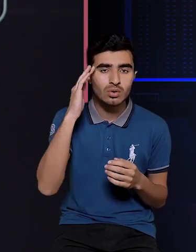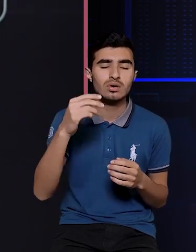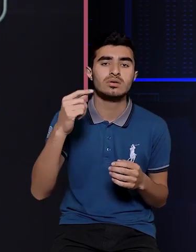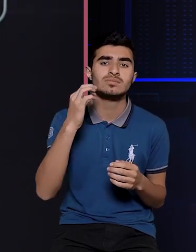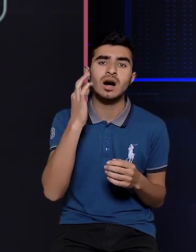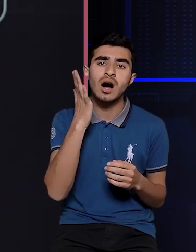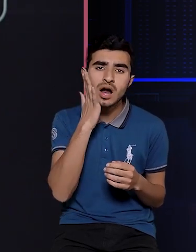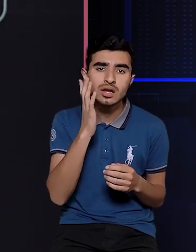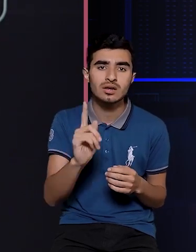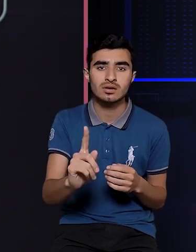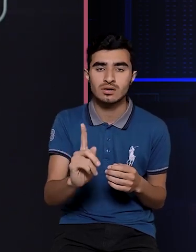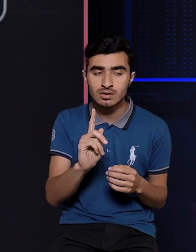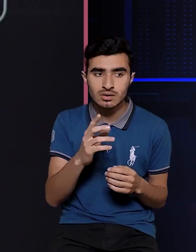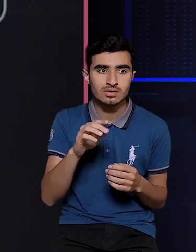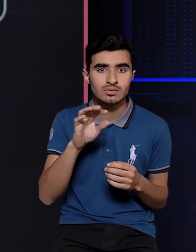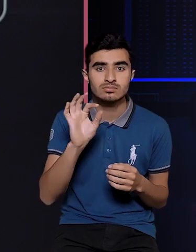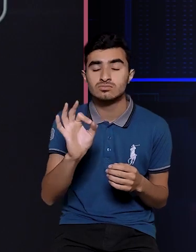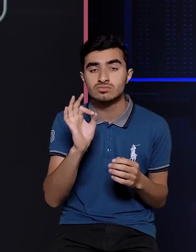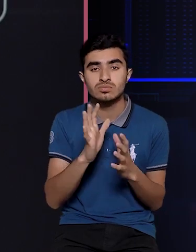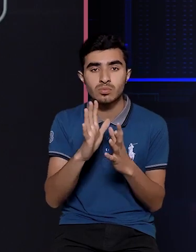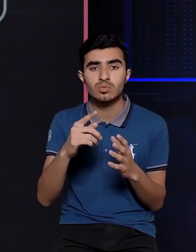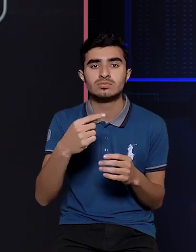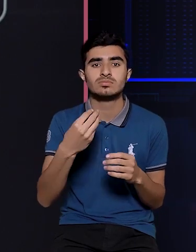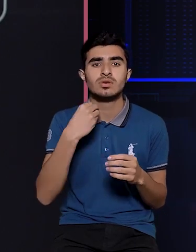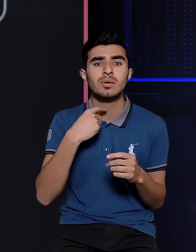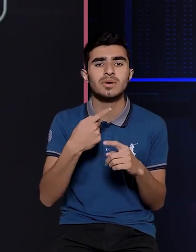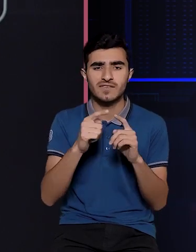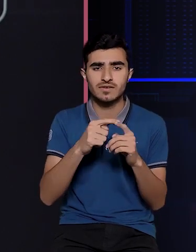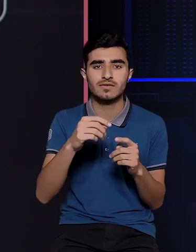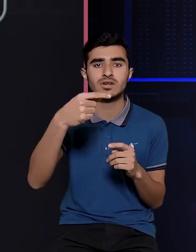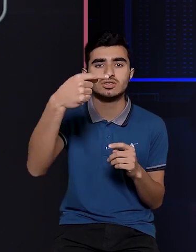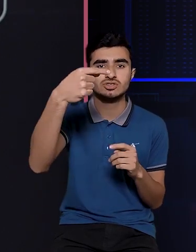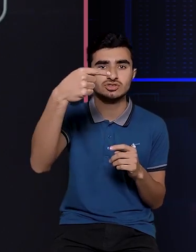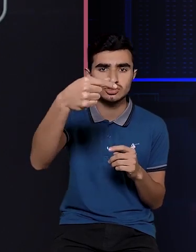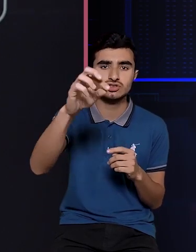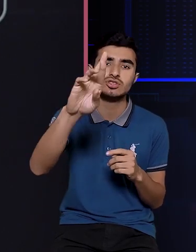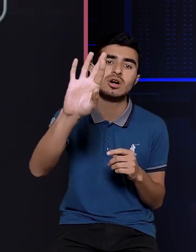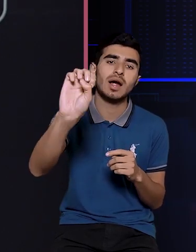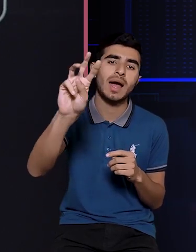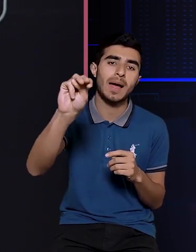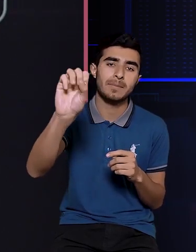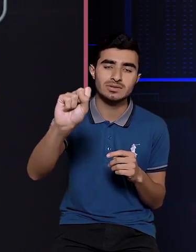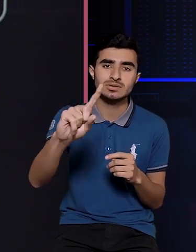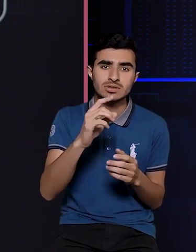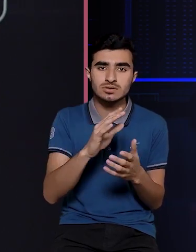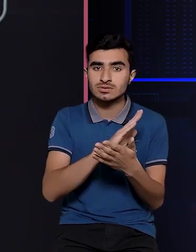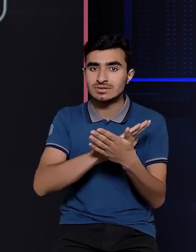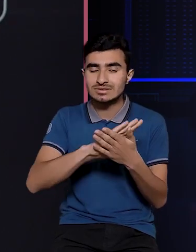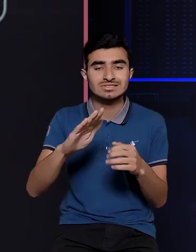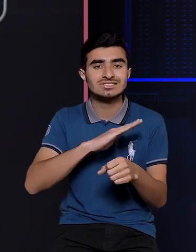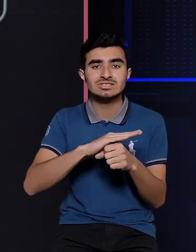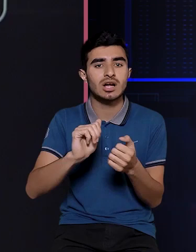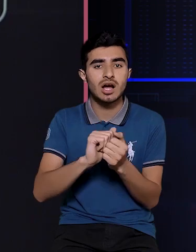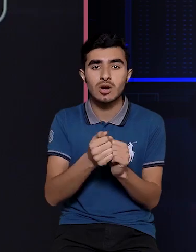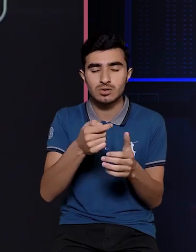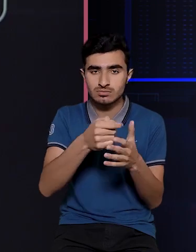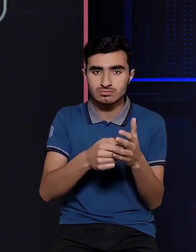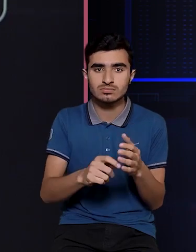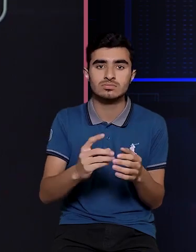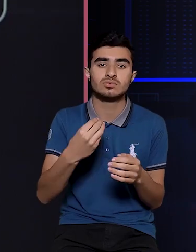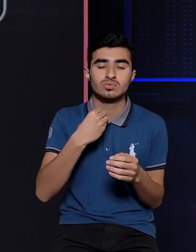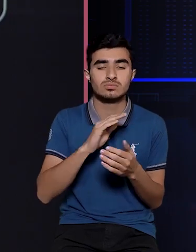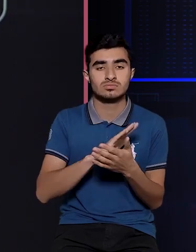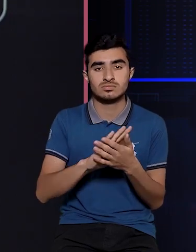Actually, honey is hydrophilic. It means it absorbs moisture. So the way it kills